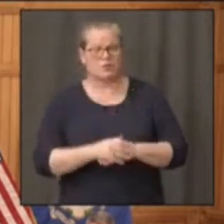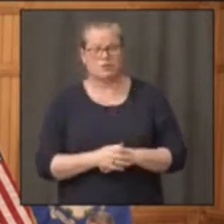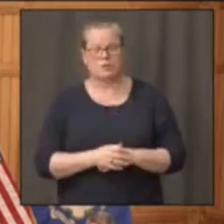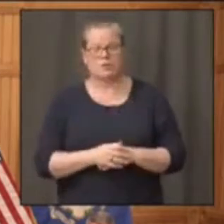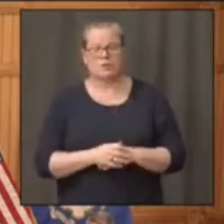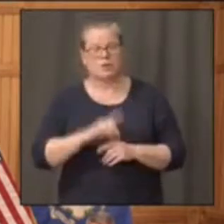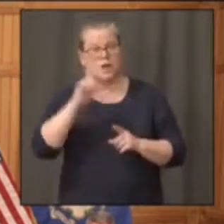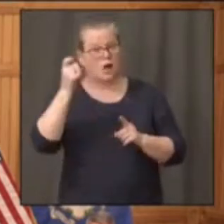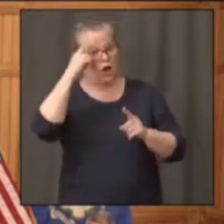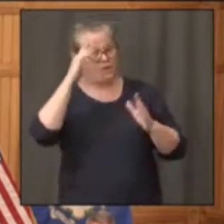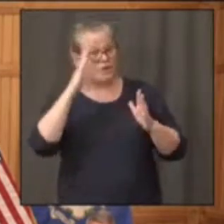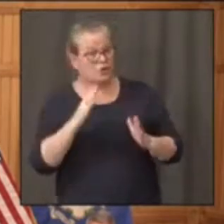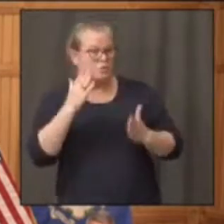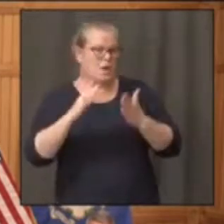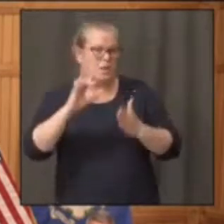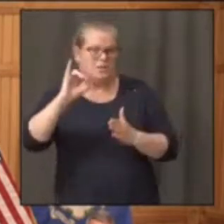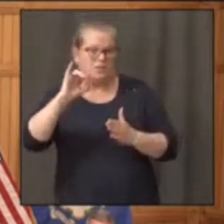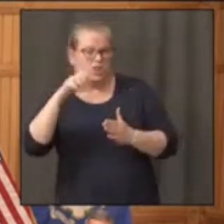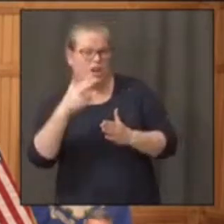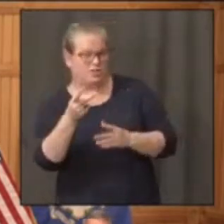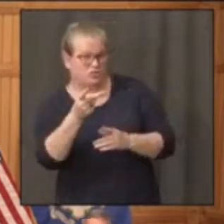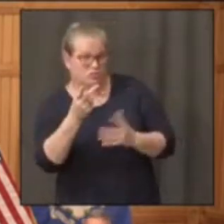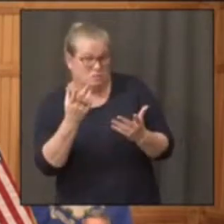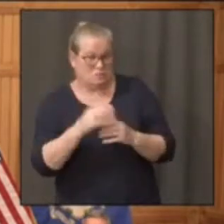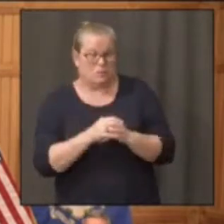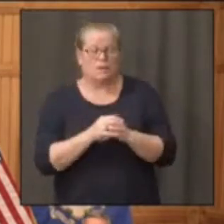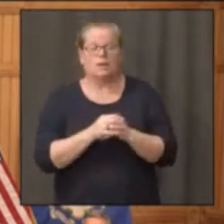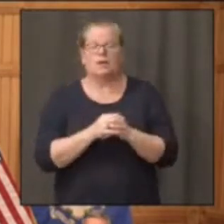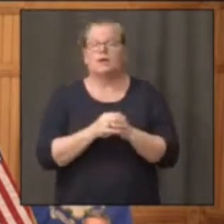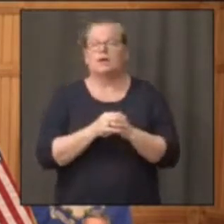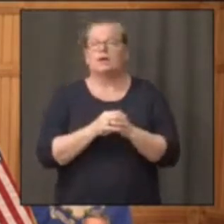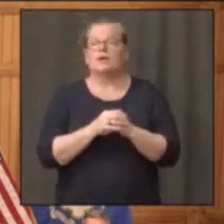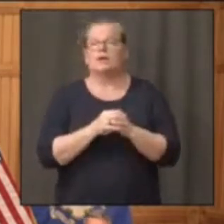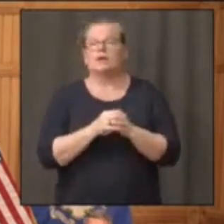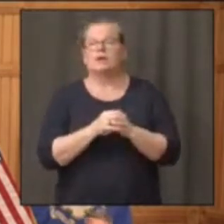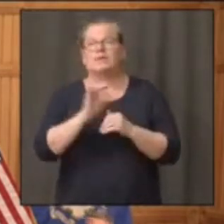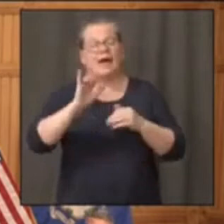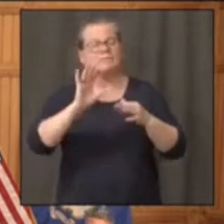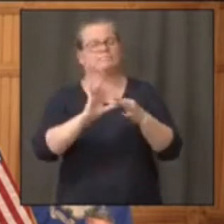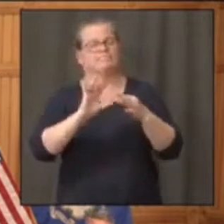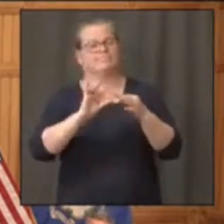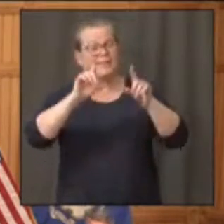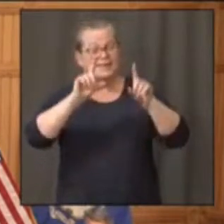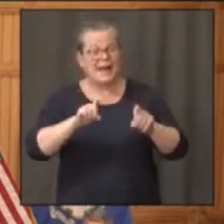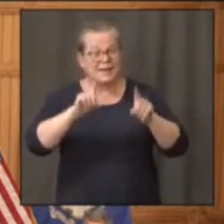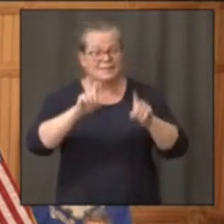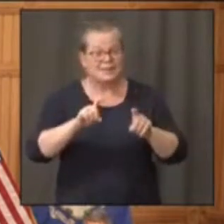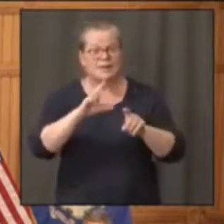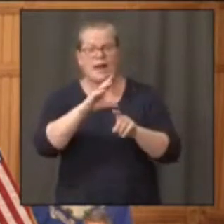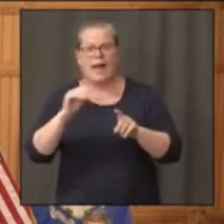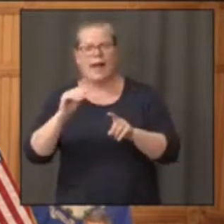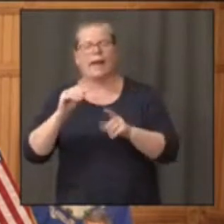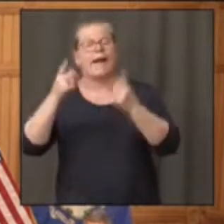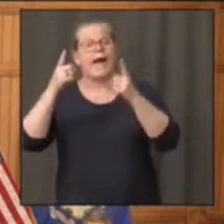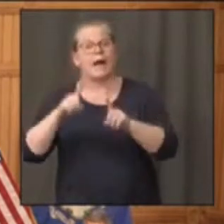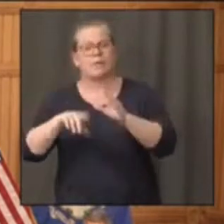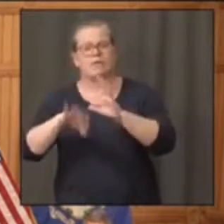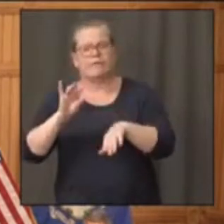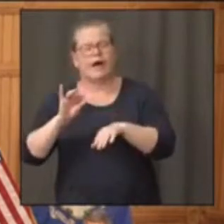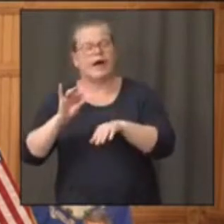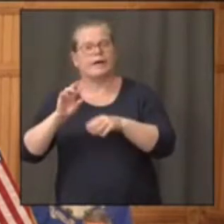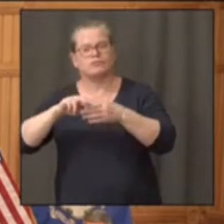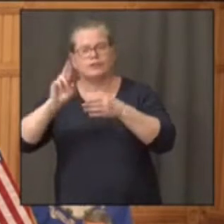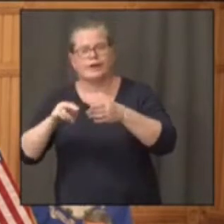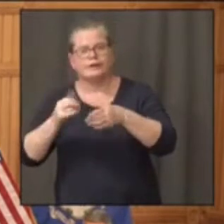Josh, this whole thing with the testing and the false positives, do we know if any nursing home residents who